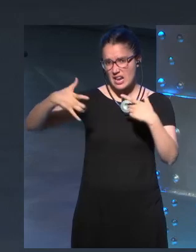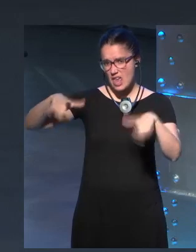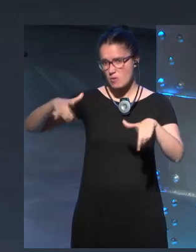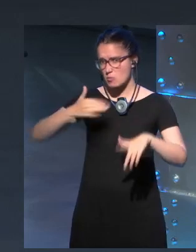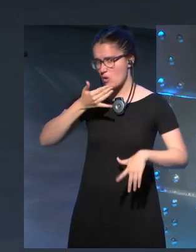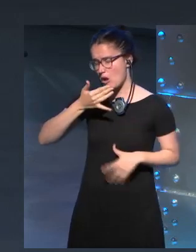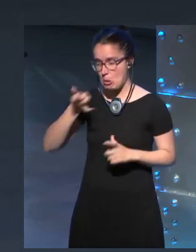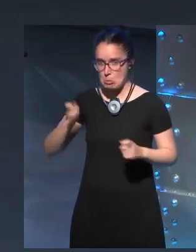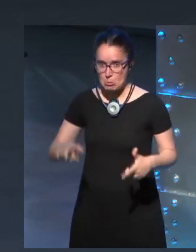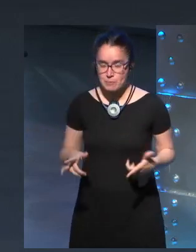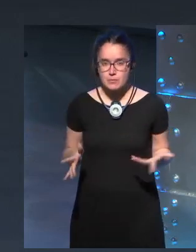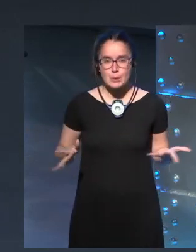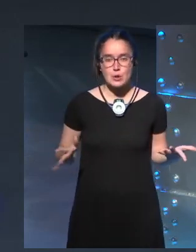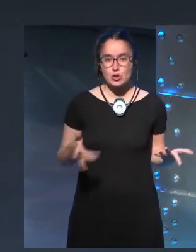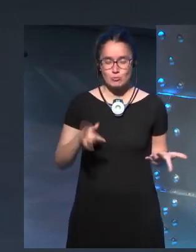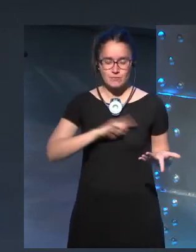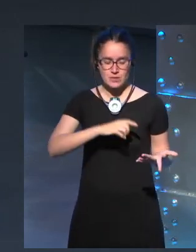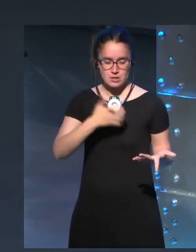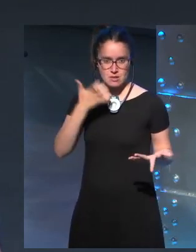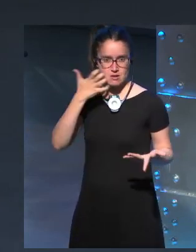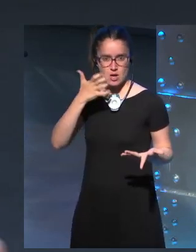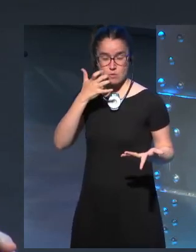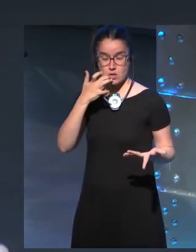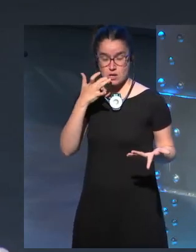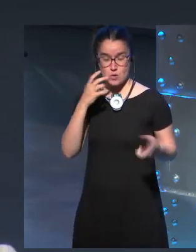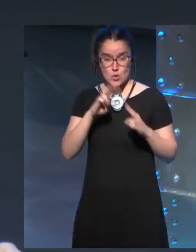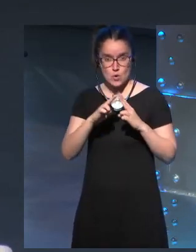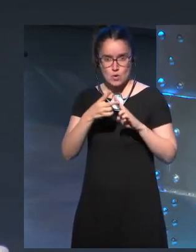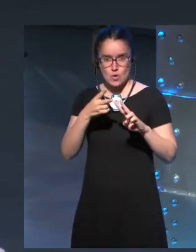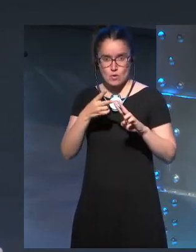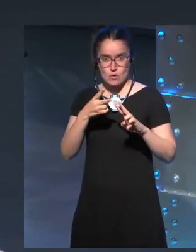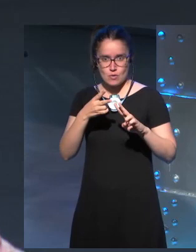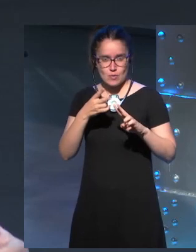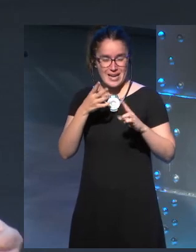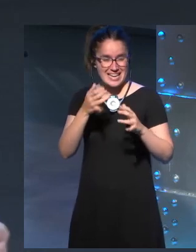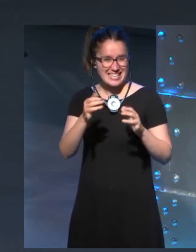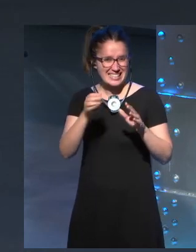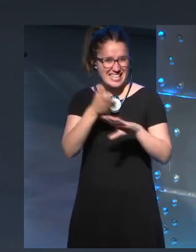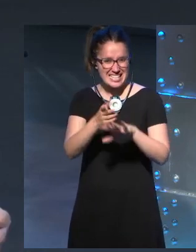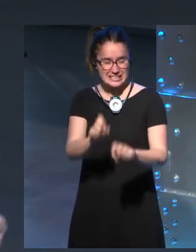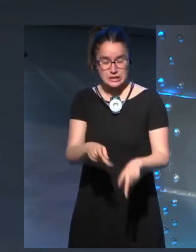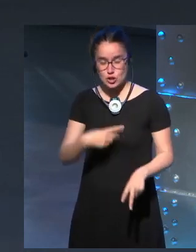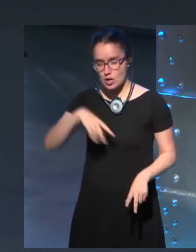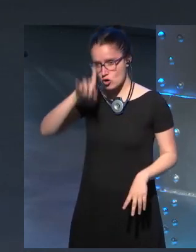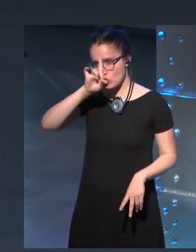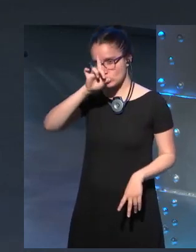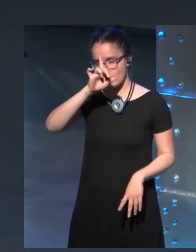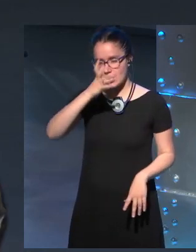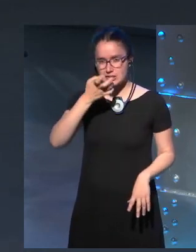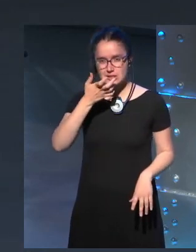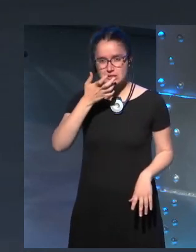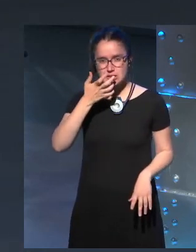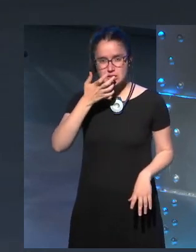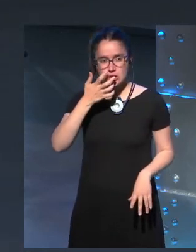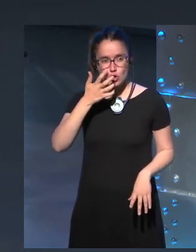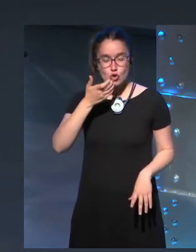this Hollywood stars don't die in Liverpool or something like that, but it was weird because it had been a long